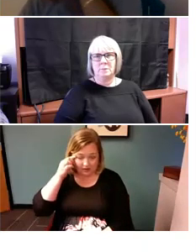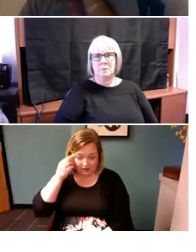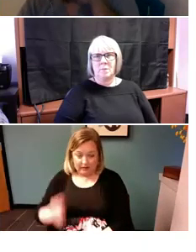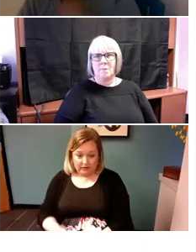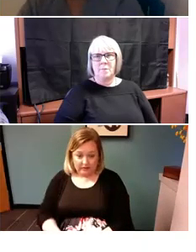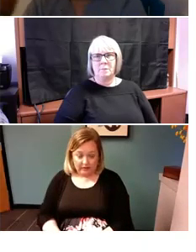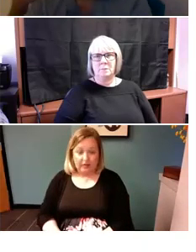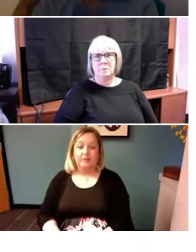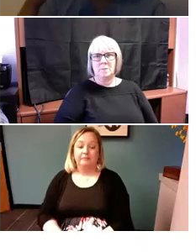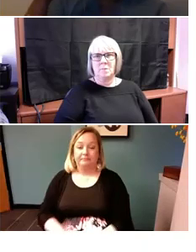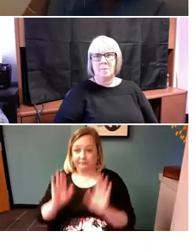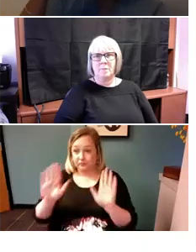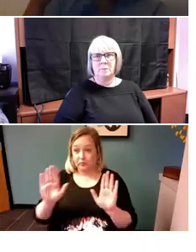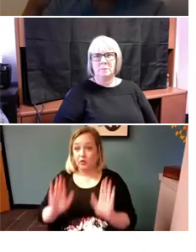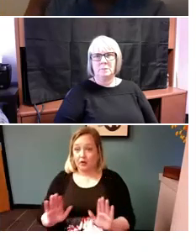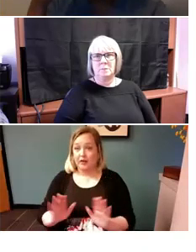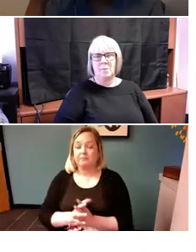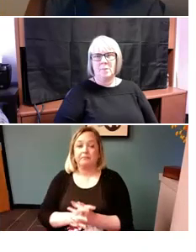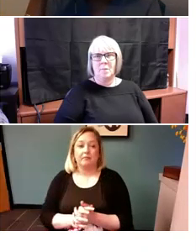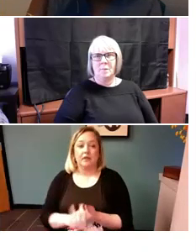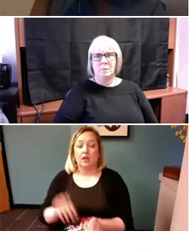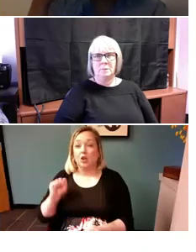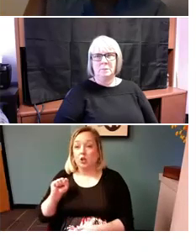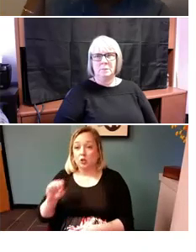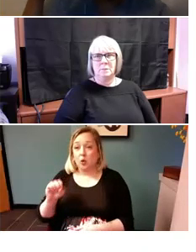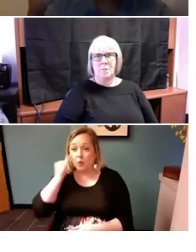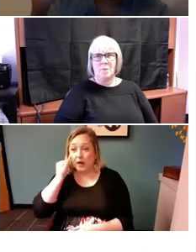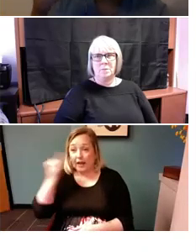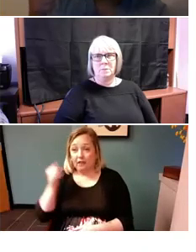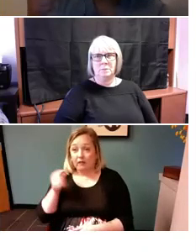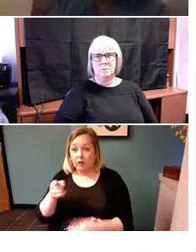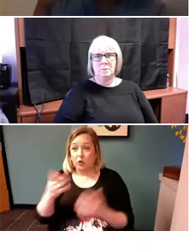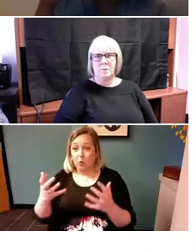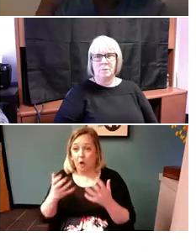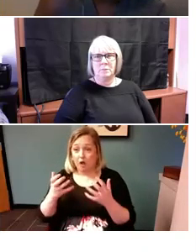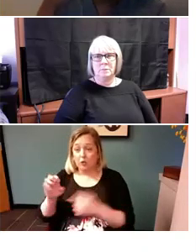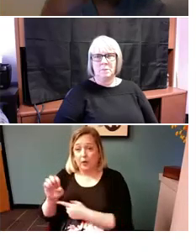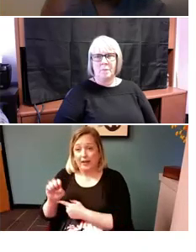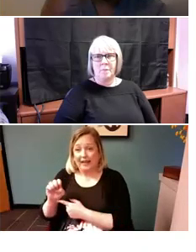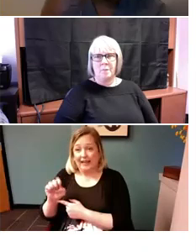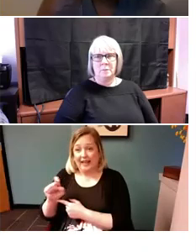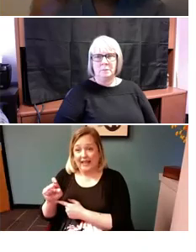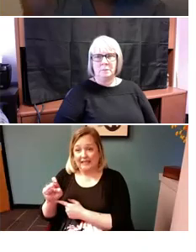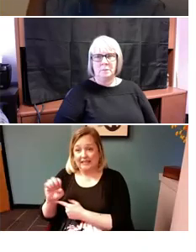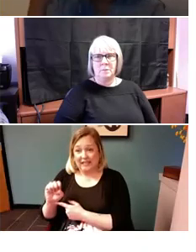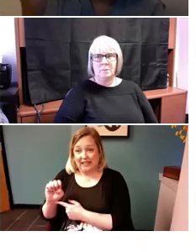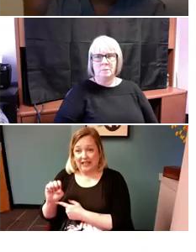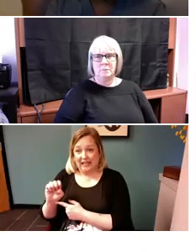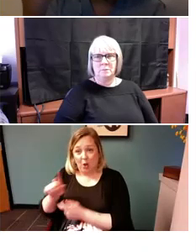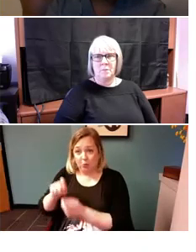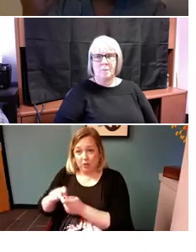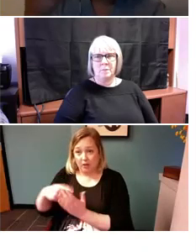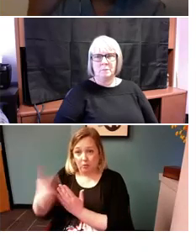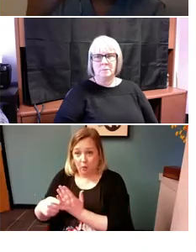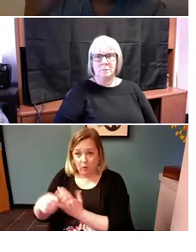Right. So when you when you want to execute a particular program in MATLAB or in